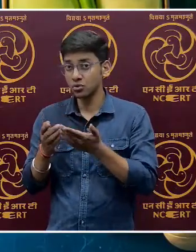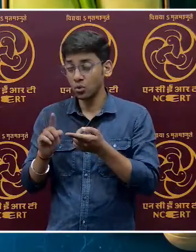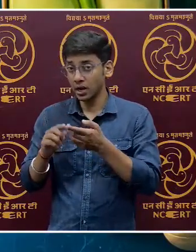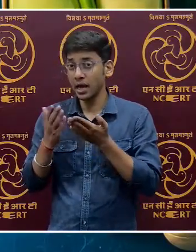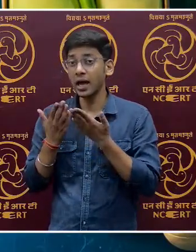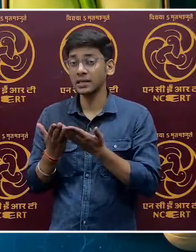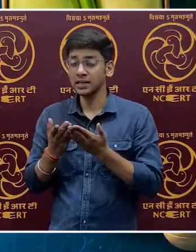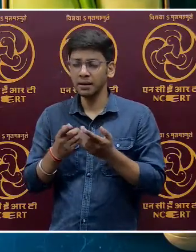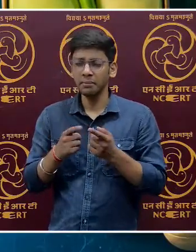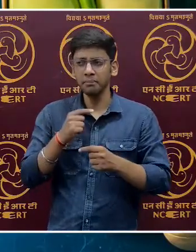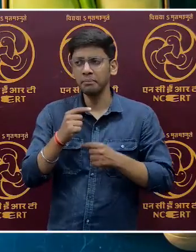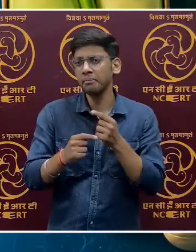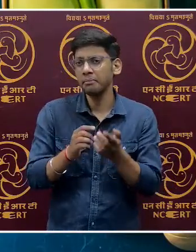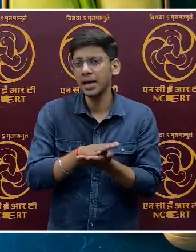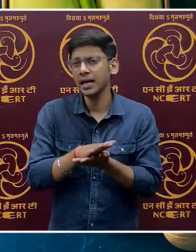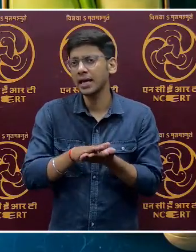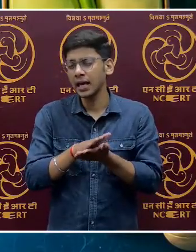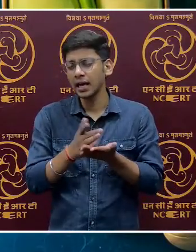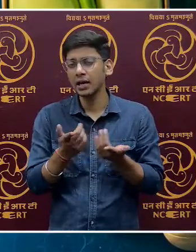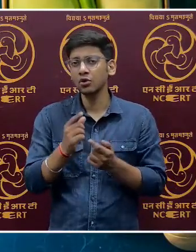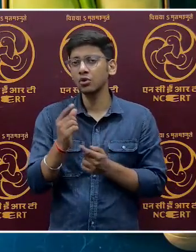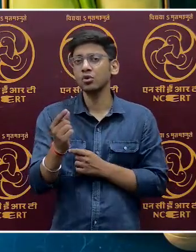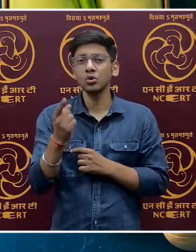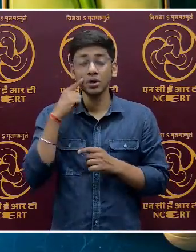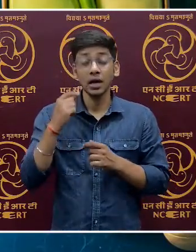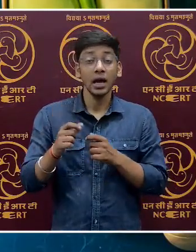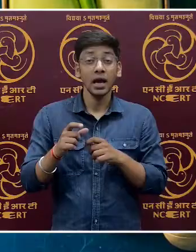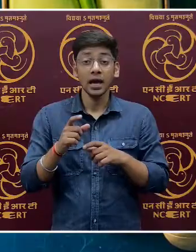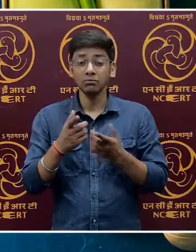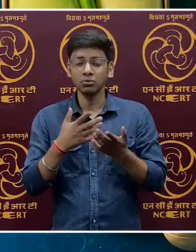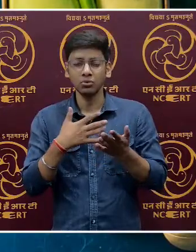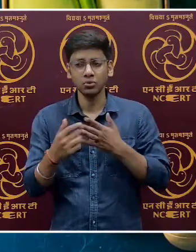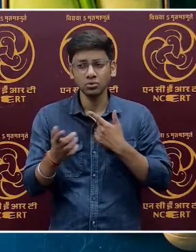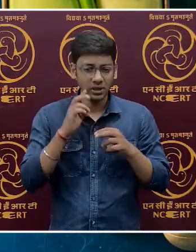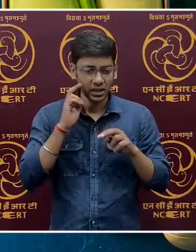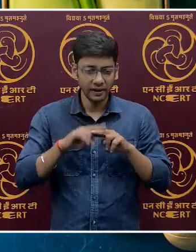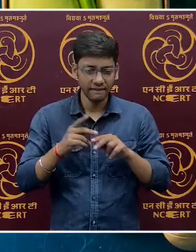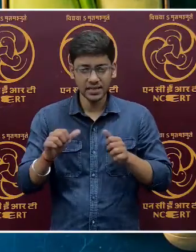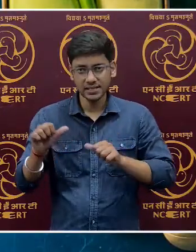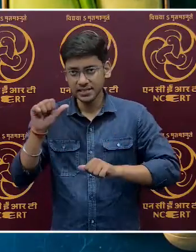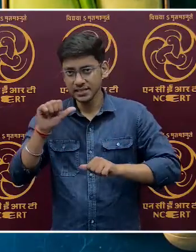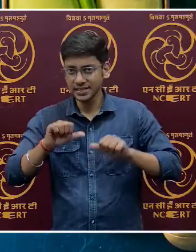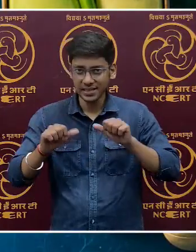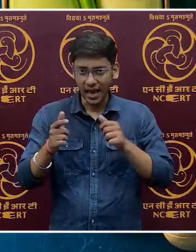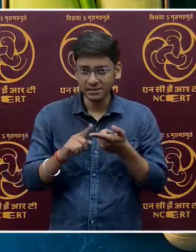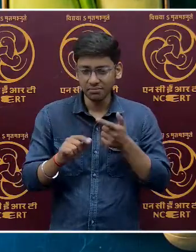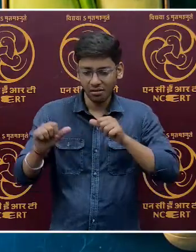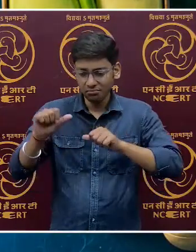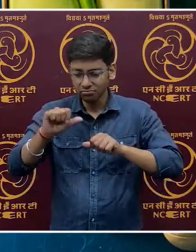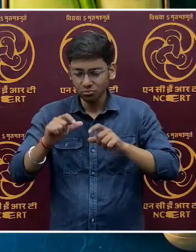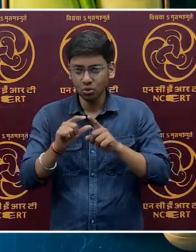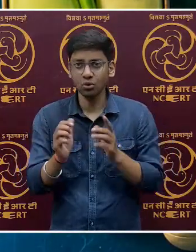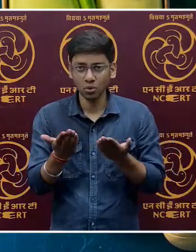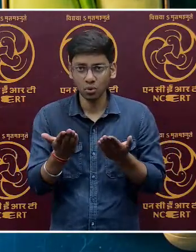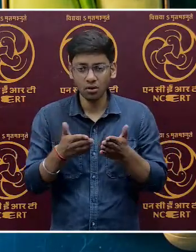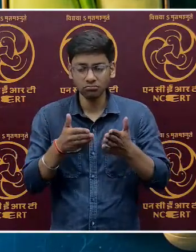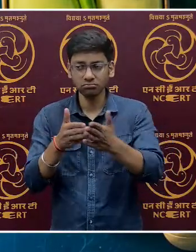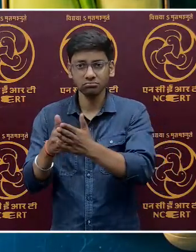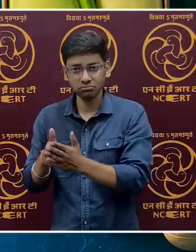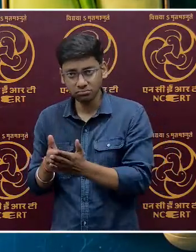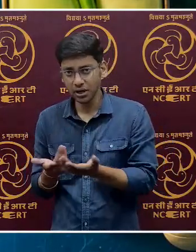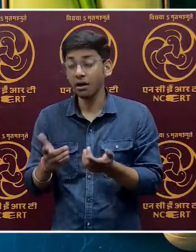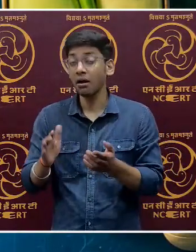Basically many times it used to happen that we used to do the experiments, we used to do the practicals, but there are so many obstacles which used to